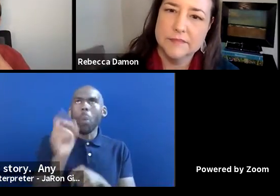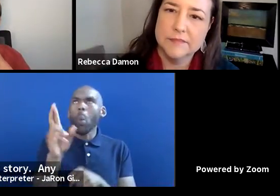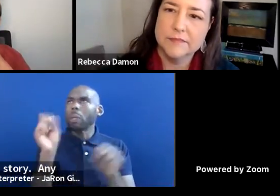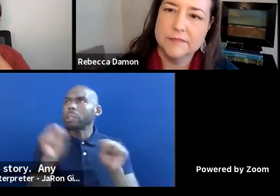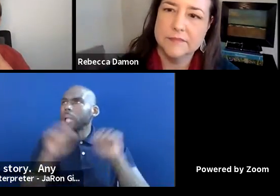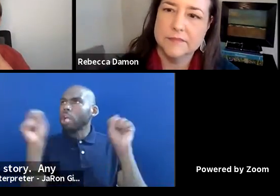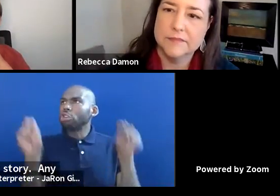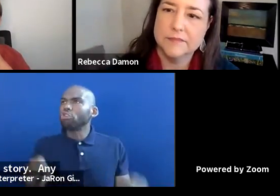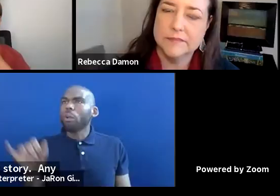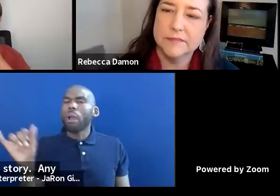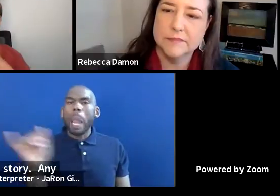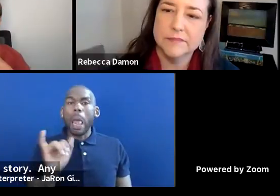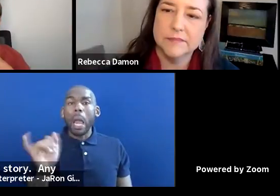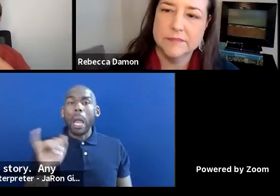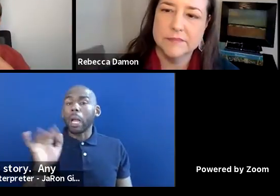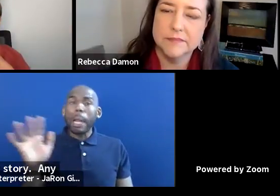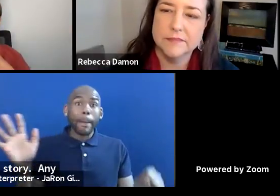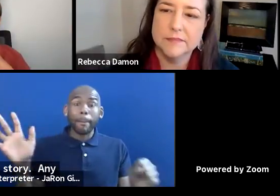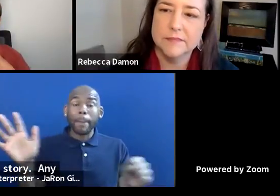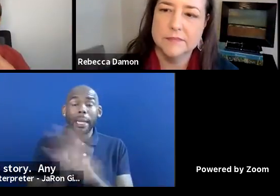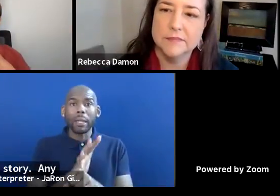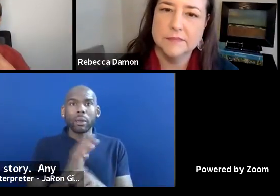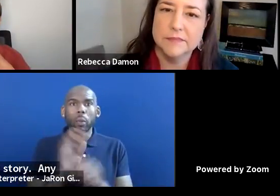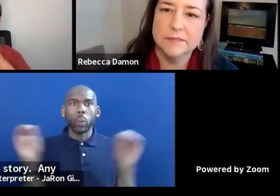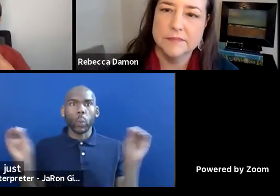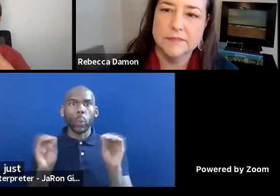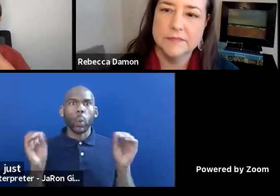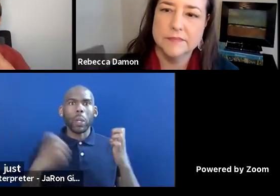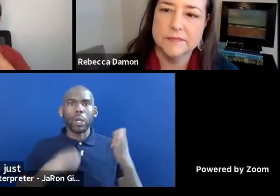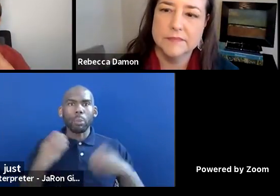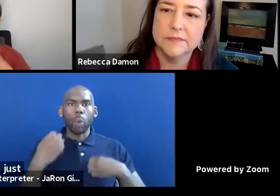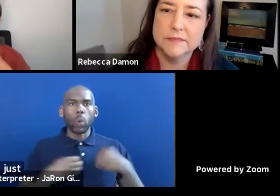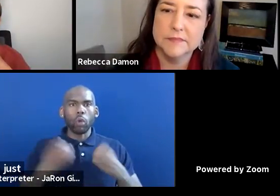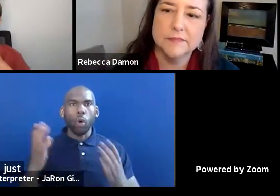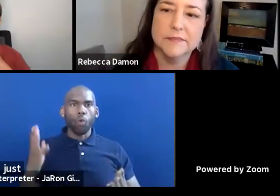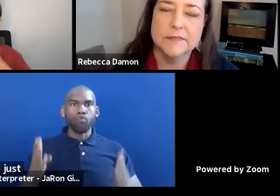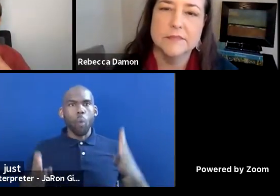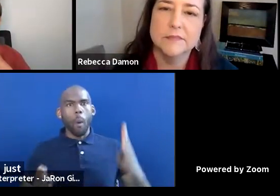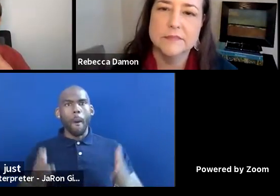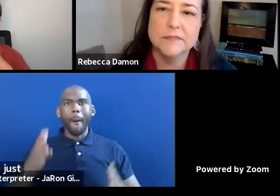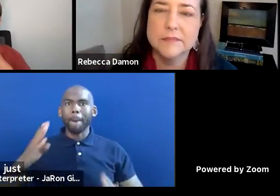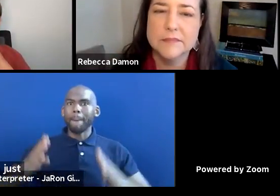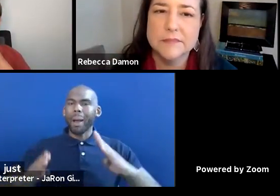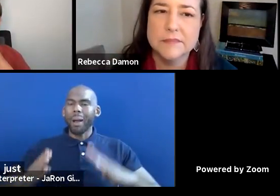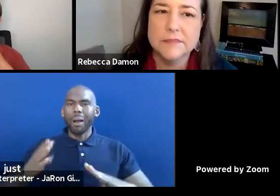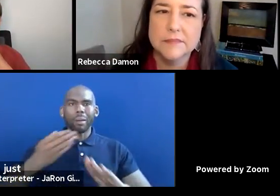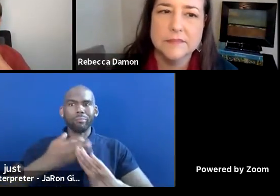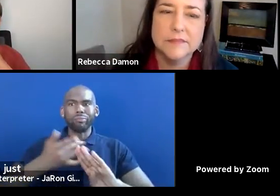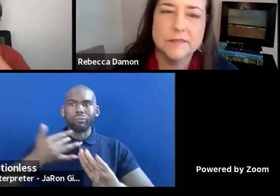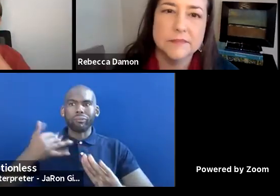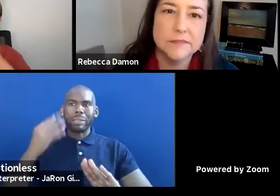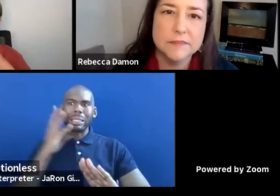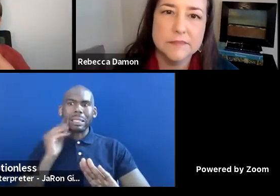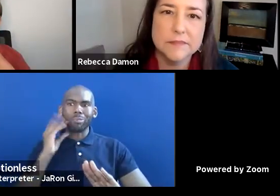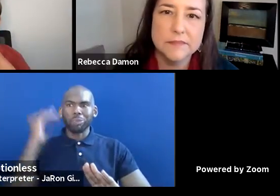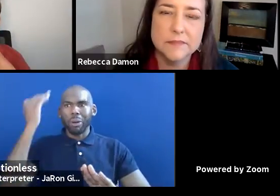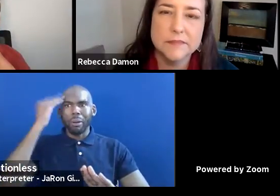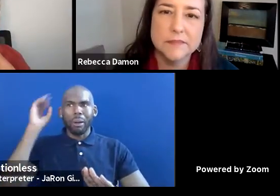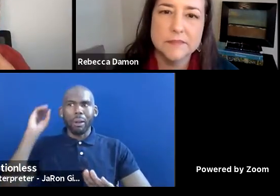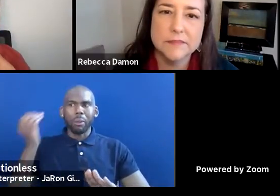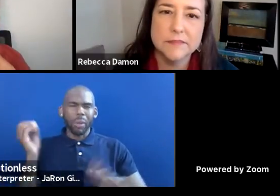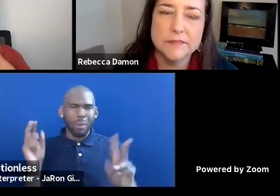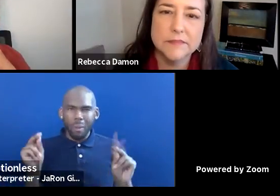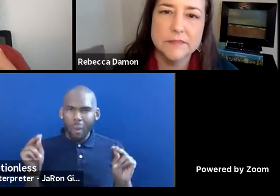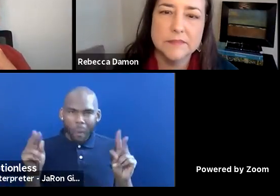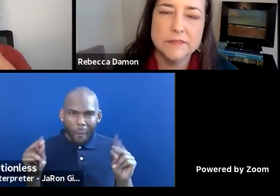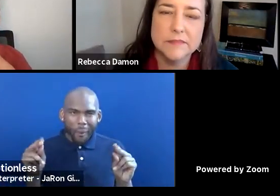as like completely emotionless robots with no like past experience or past knowledge. We